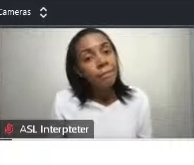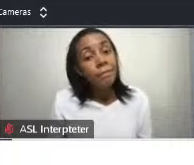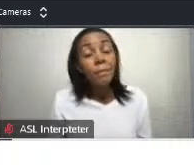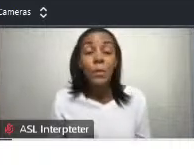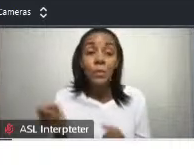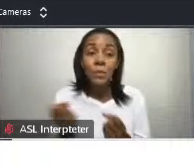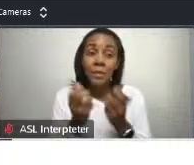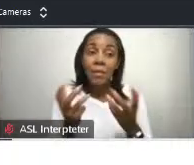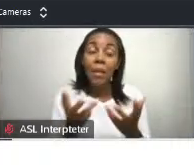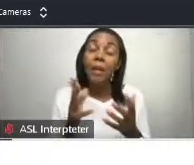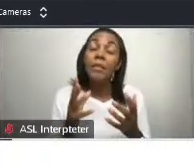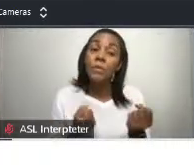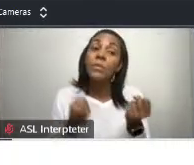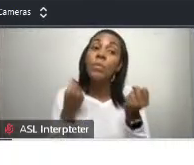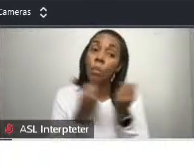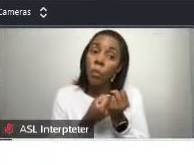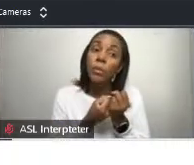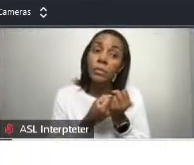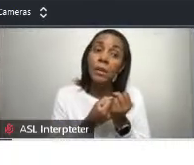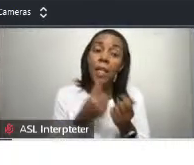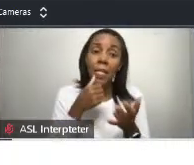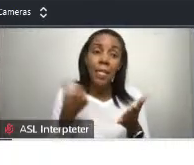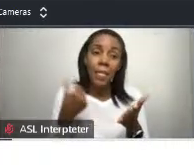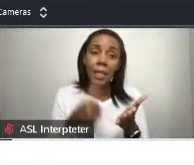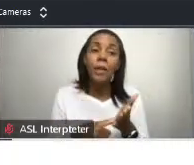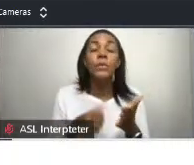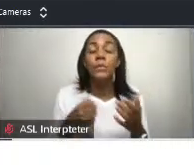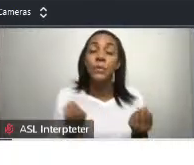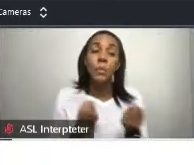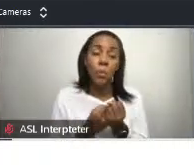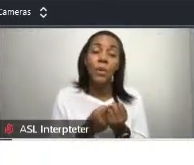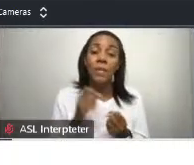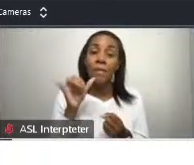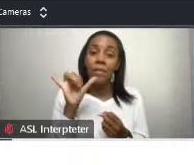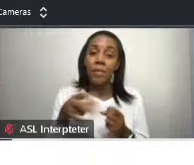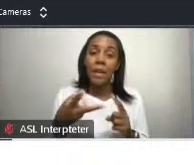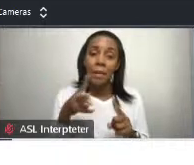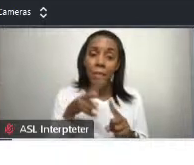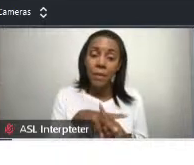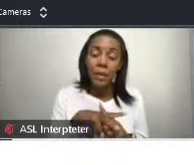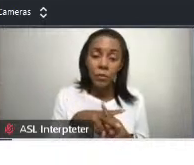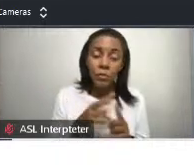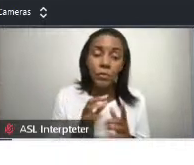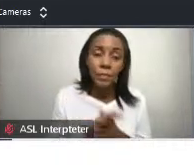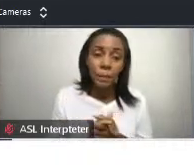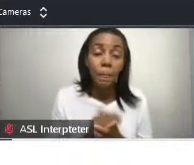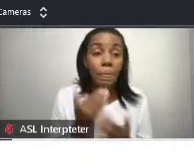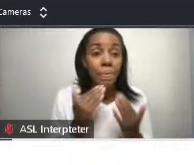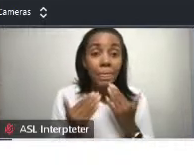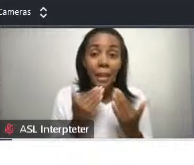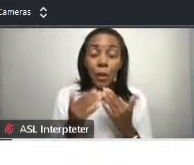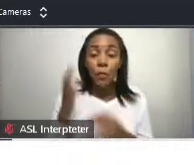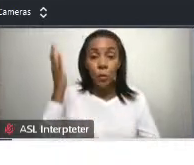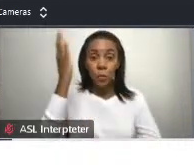significant amount of support, letters of support of this application, and they are also in the packet. Thank you, sir, for the